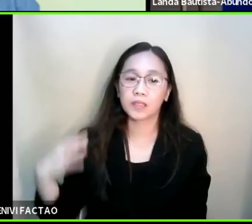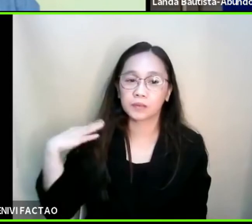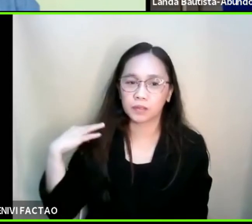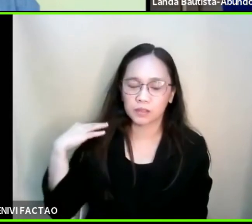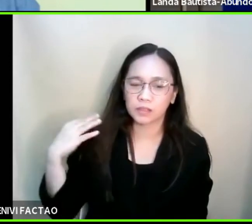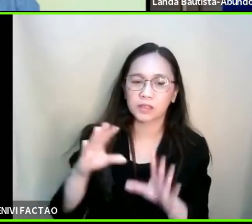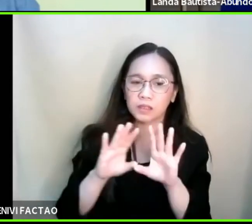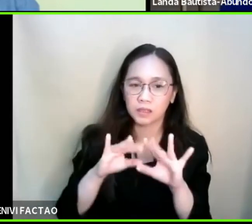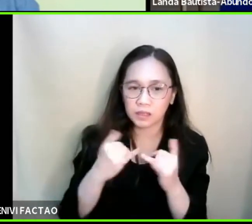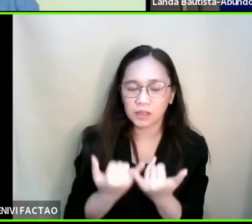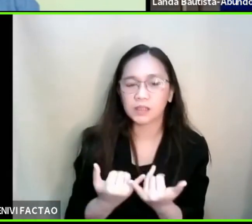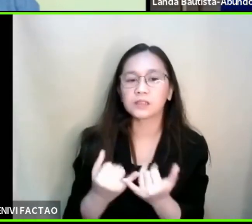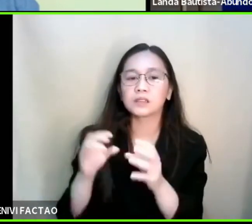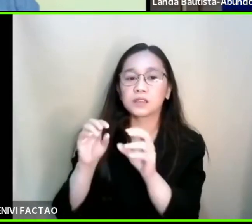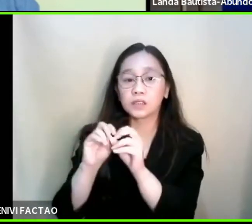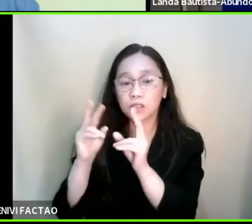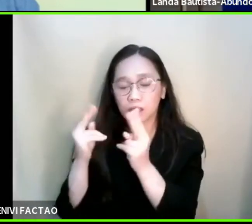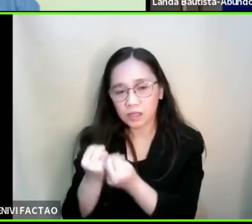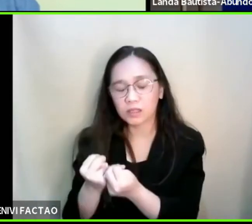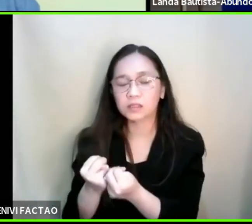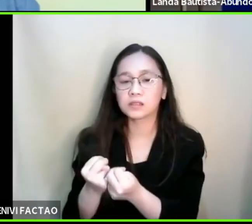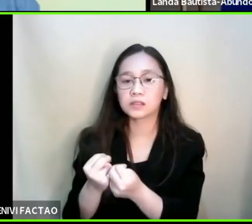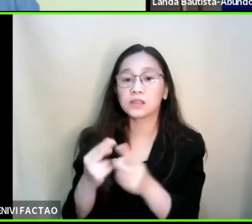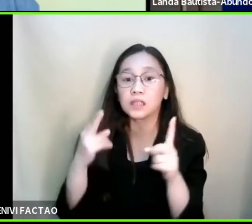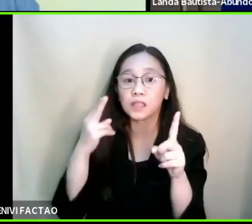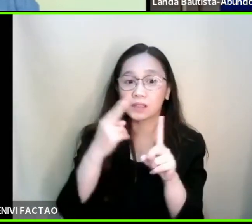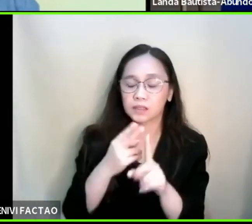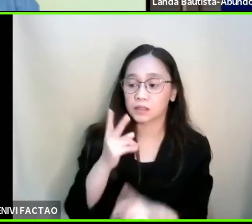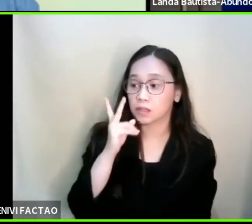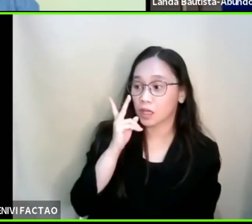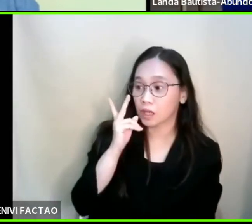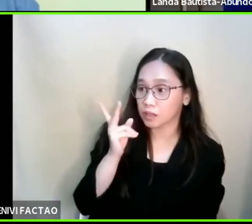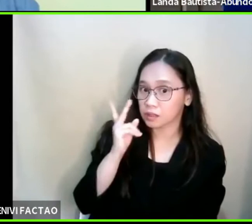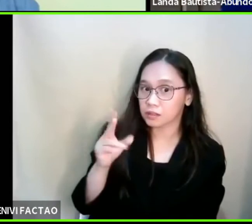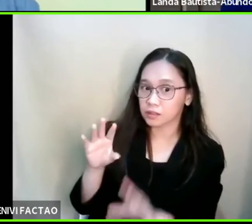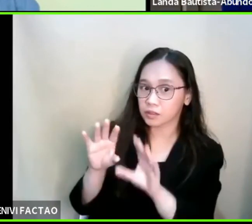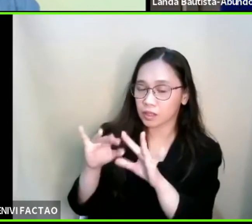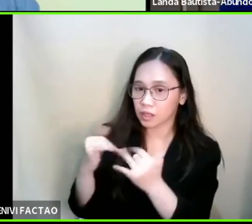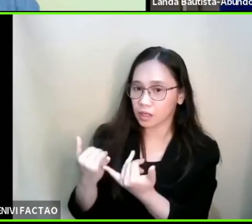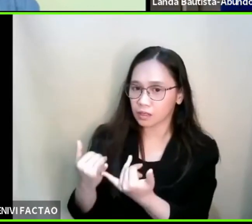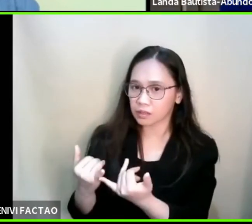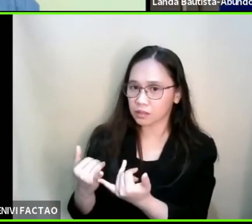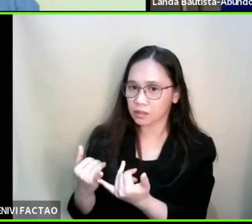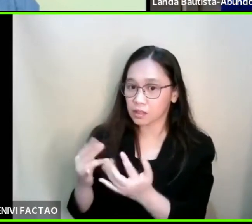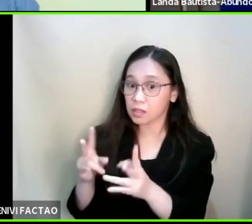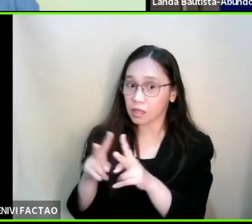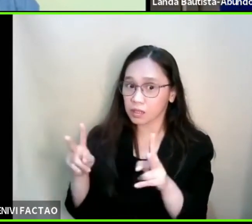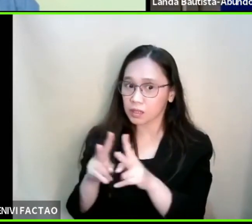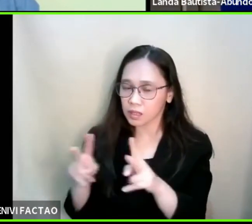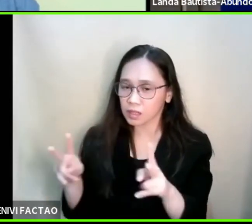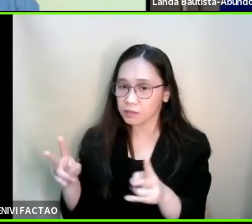company or sa organization, until such time na makita din ng company or organization na very beneficial